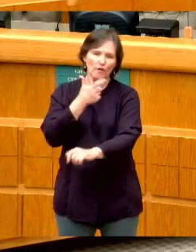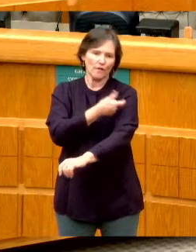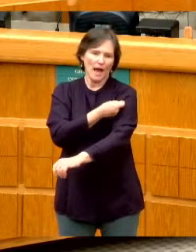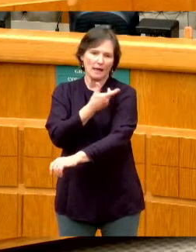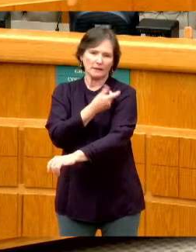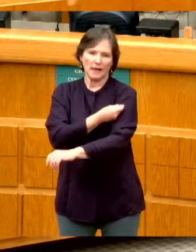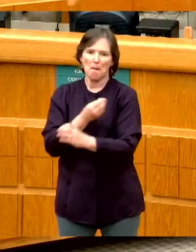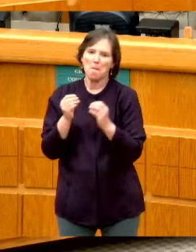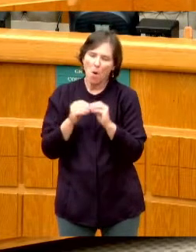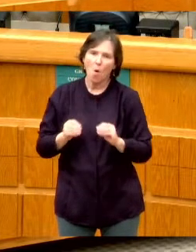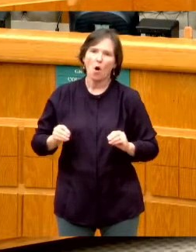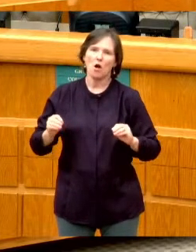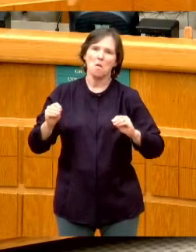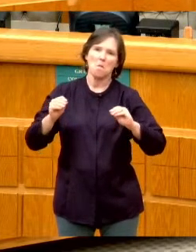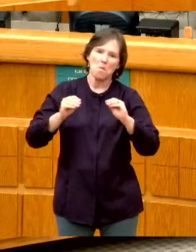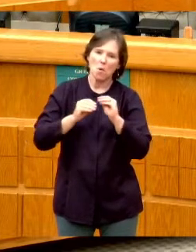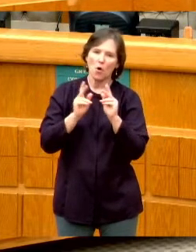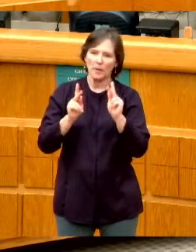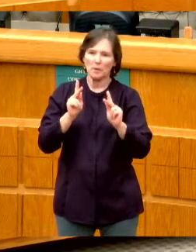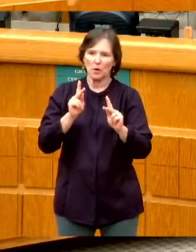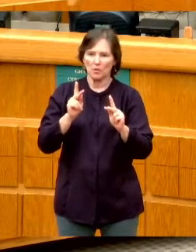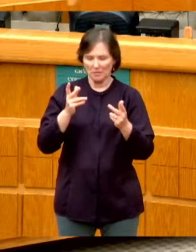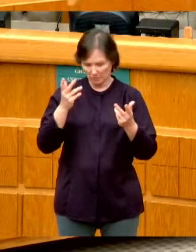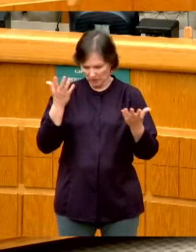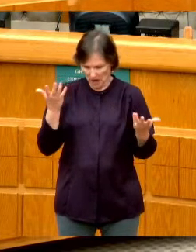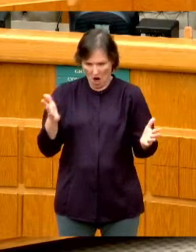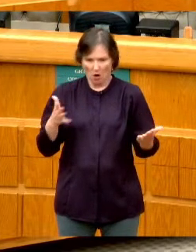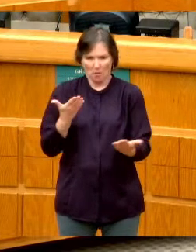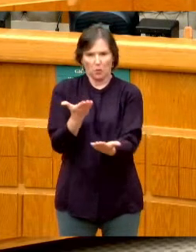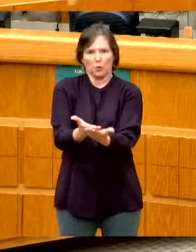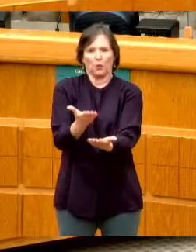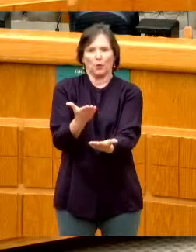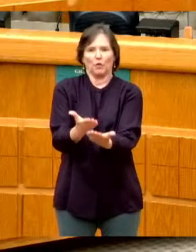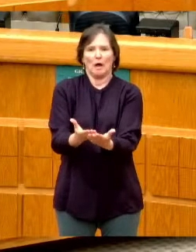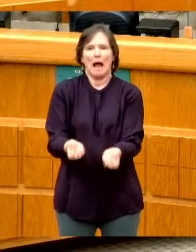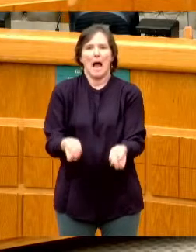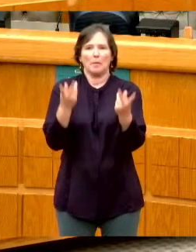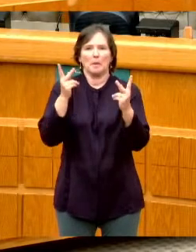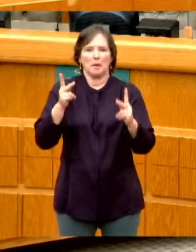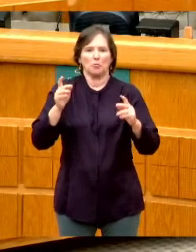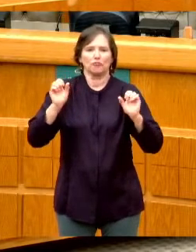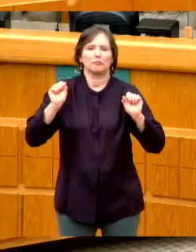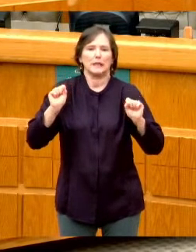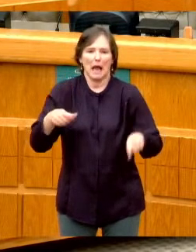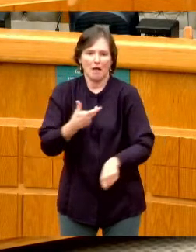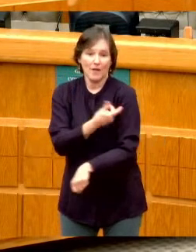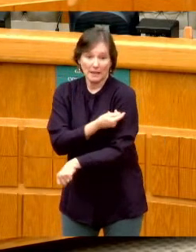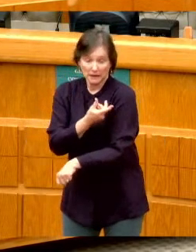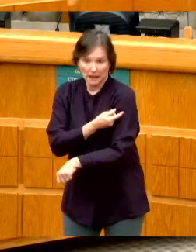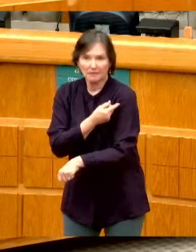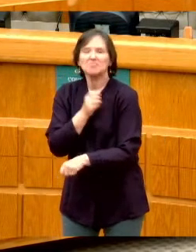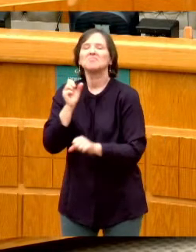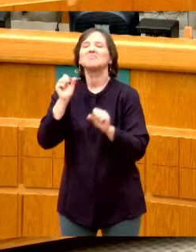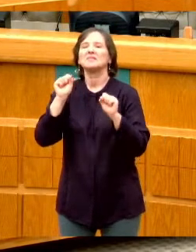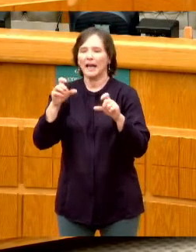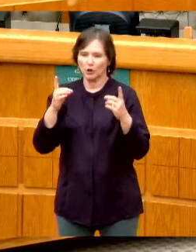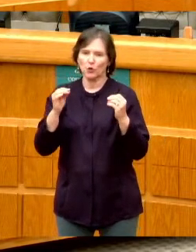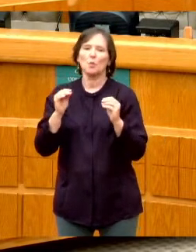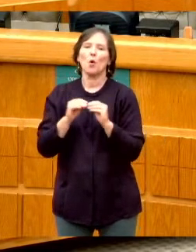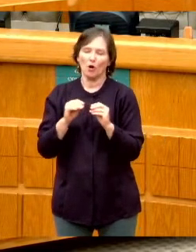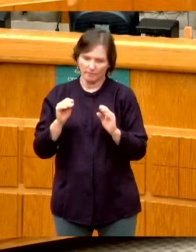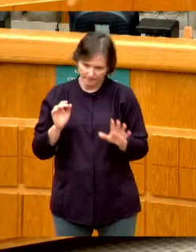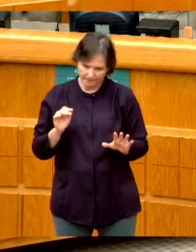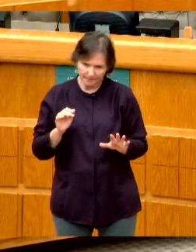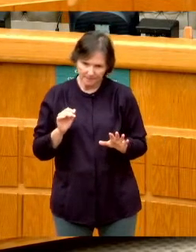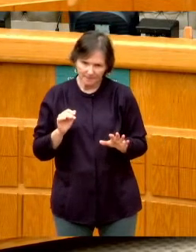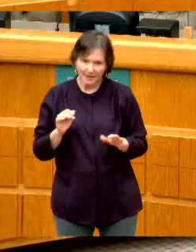and how we can deliver vaccines in quantity. And my friends, that day is coming very, very soon. But here it is today. And